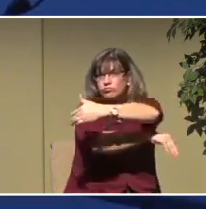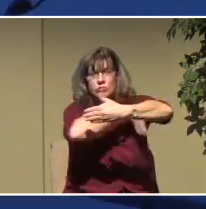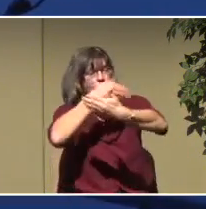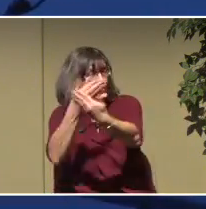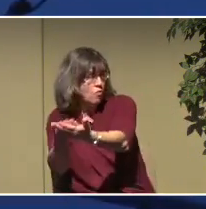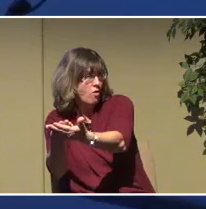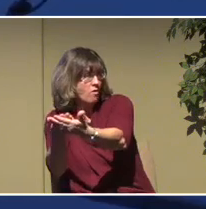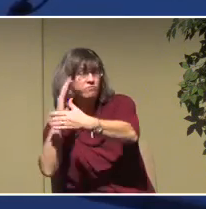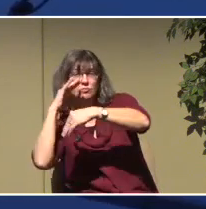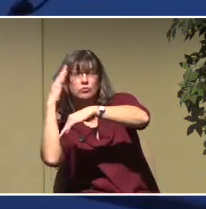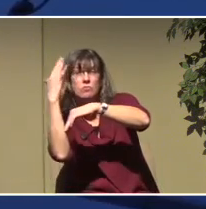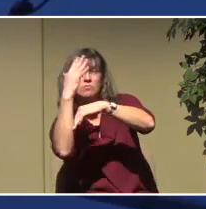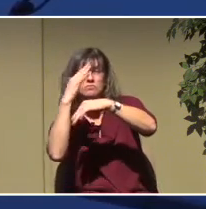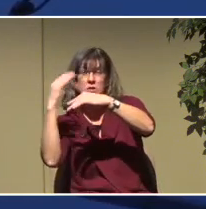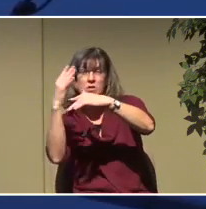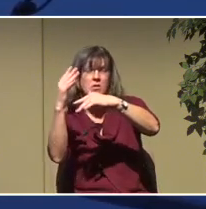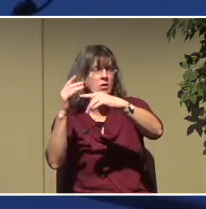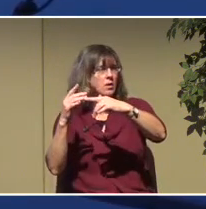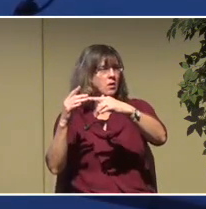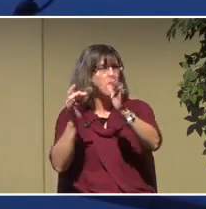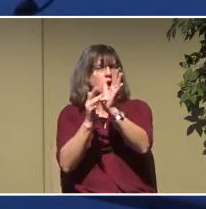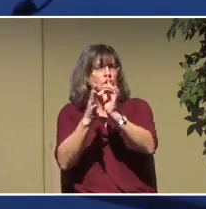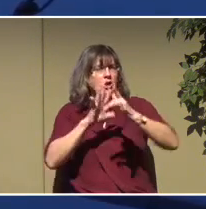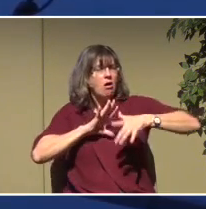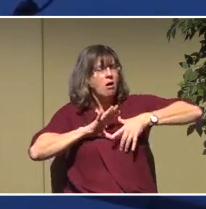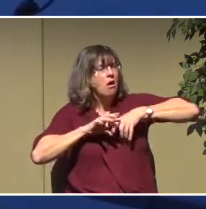he was filled with sorrow, his soul.